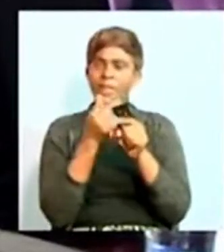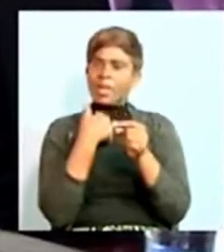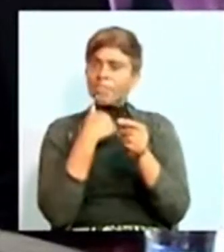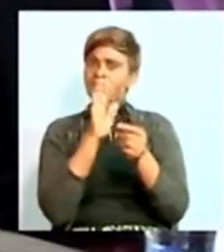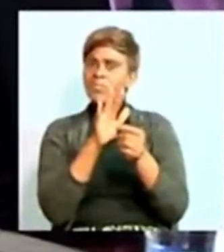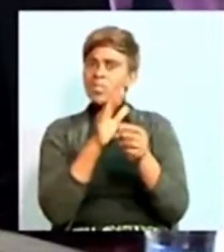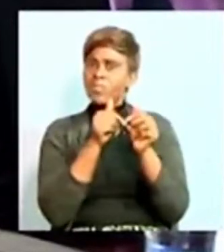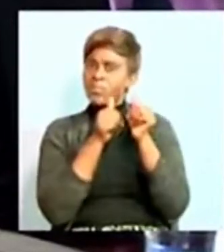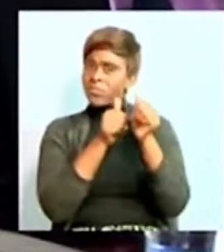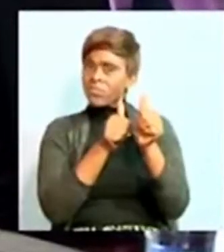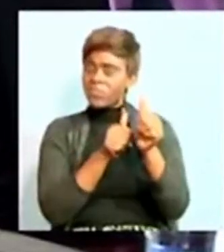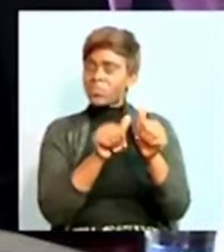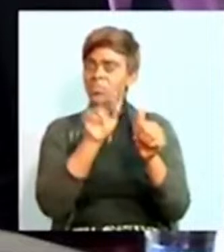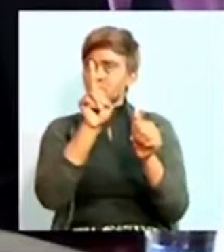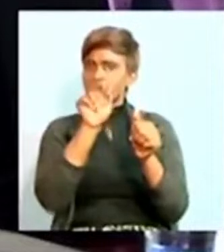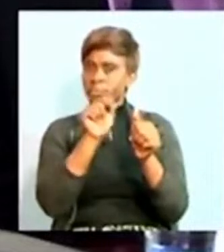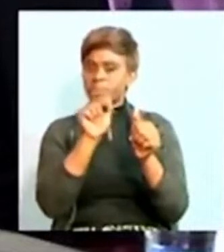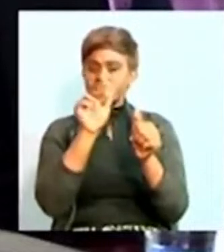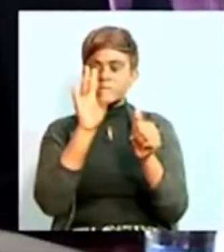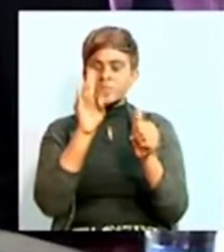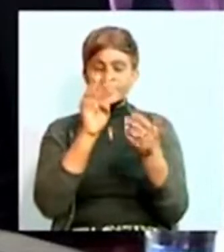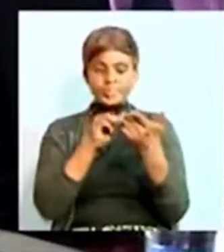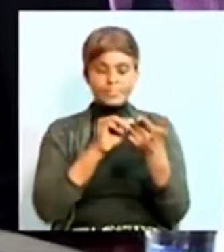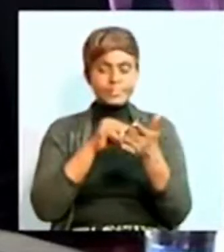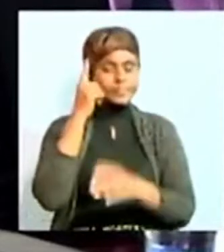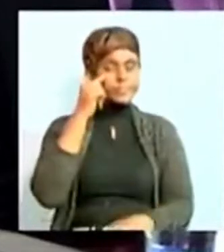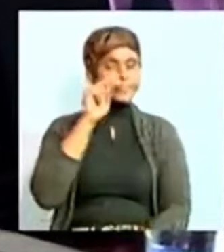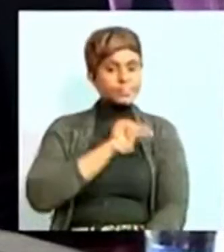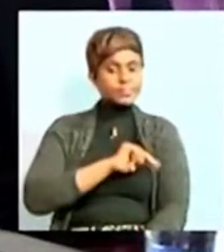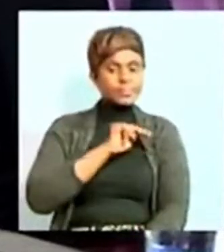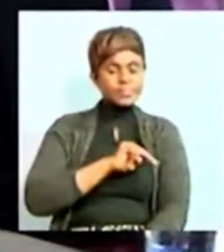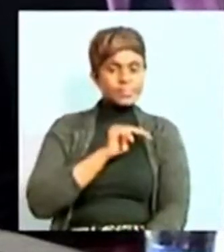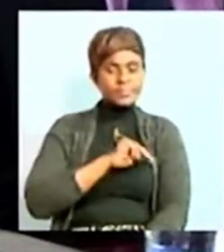comprises the following: 2.7 million for NAPSA,